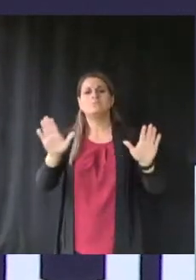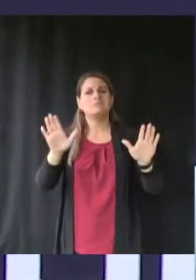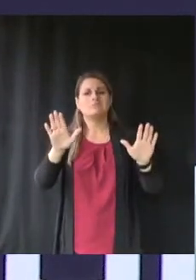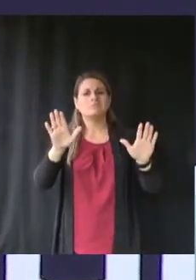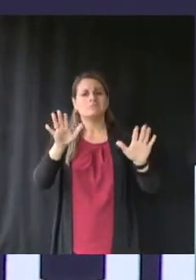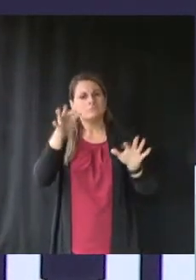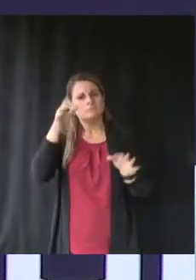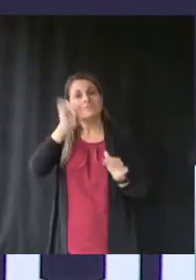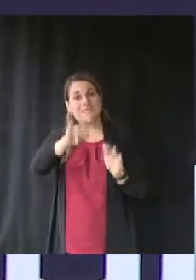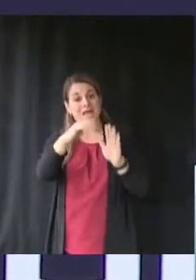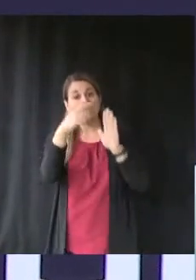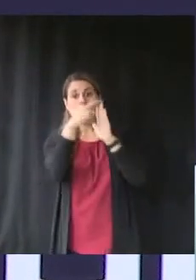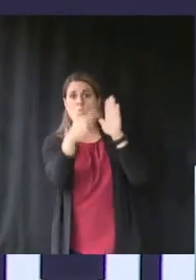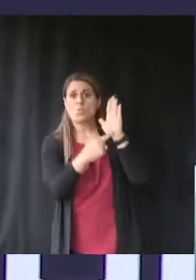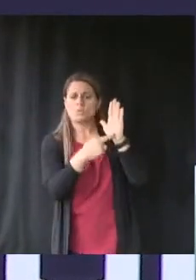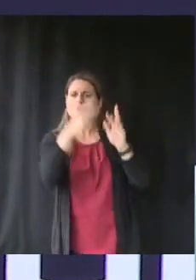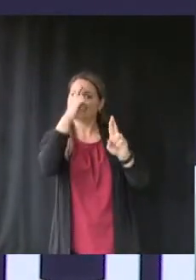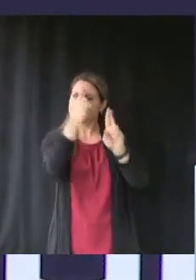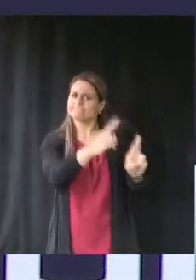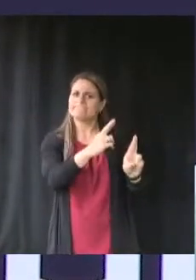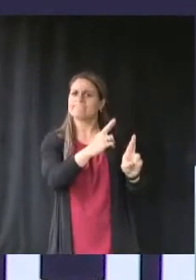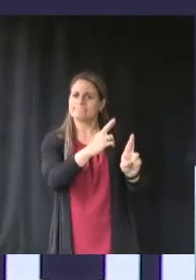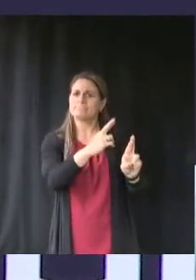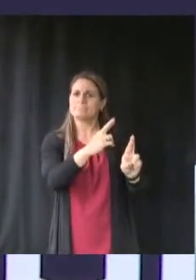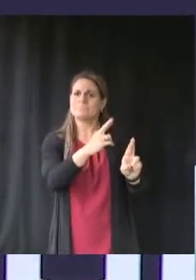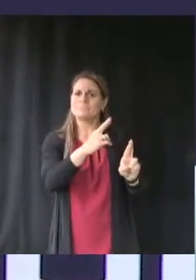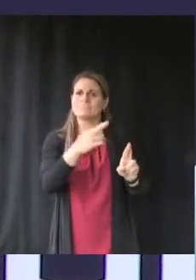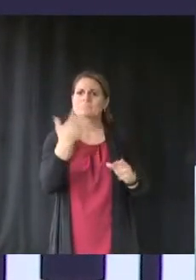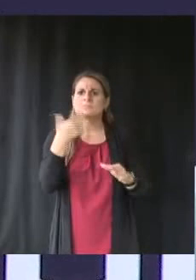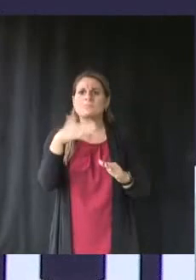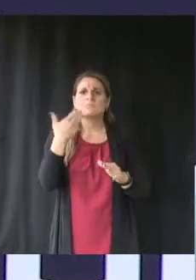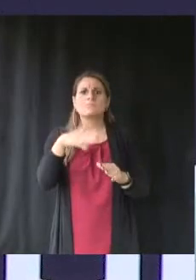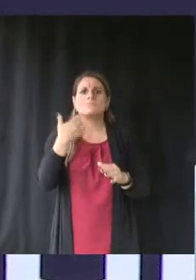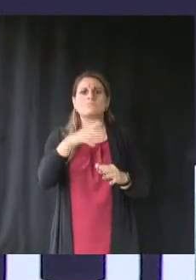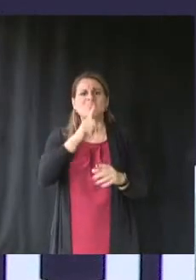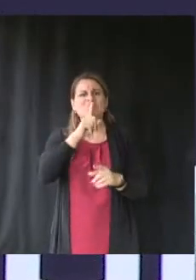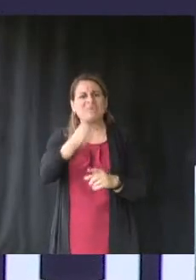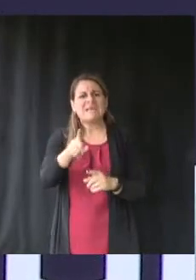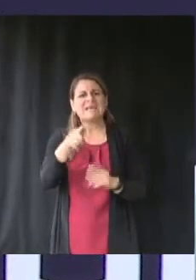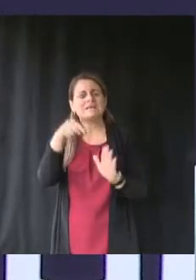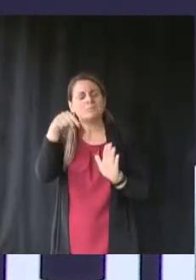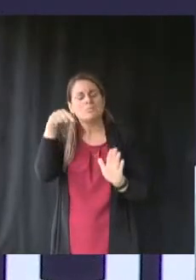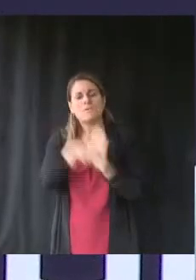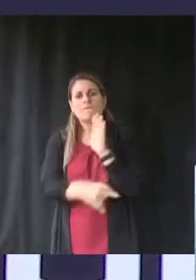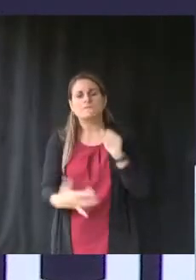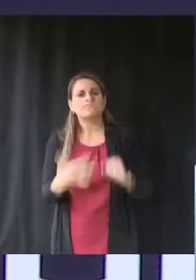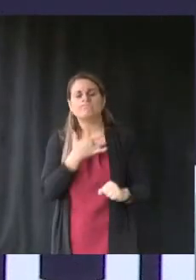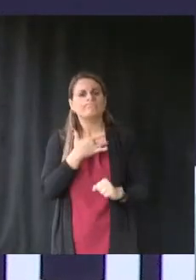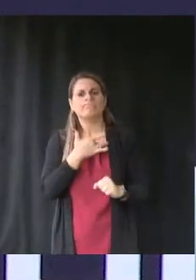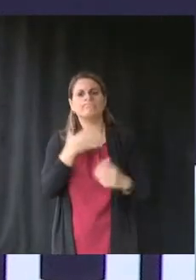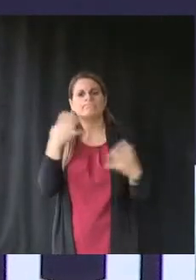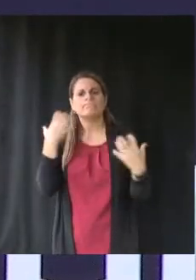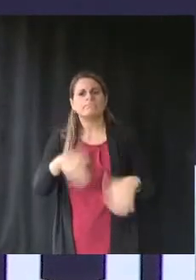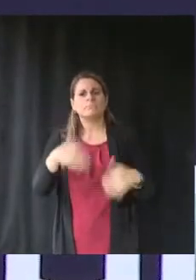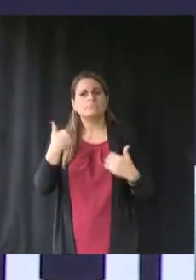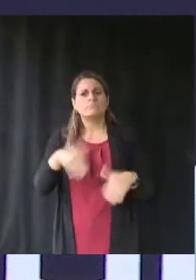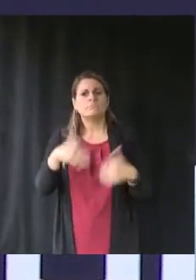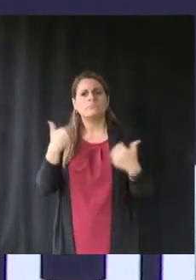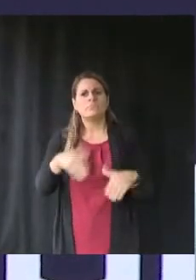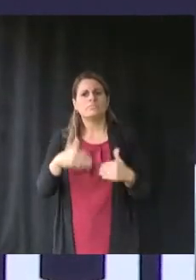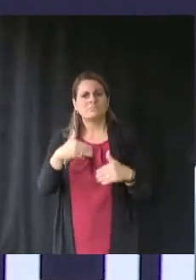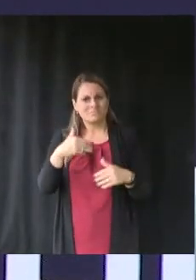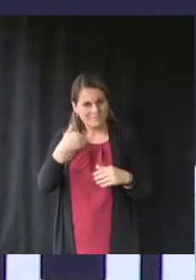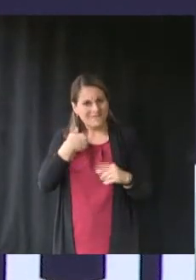violated. Everything the Nazis did during their reign was, in their minds, justified, ironically, because of the Nuremberg